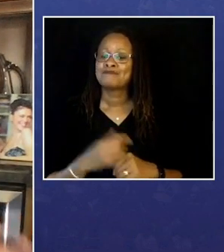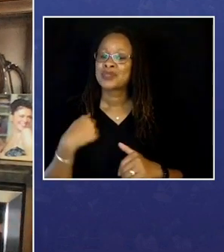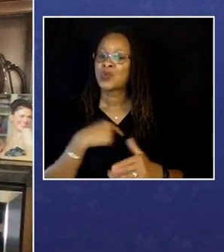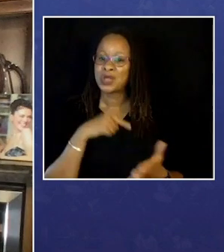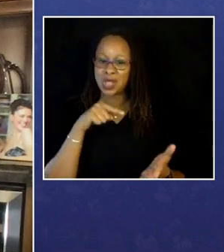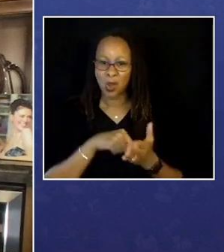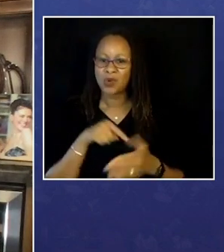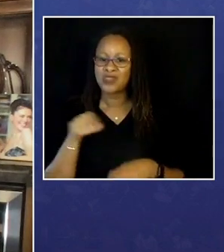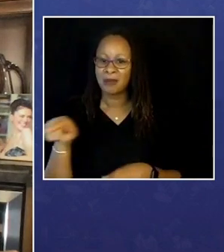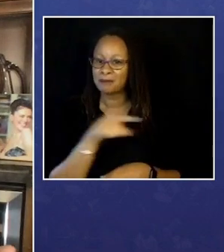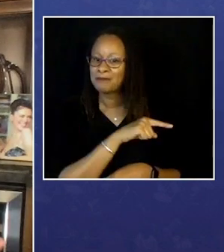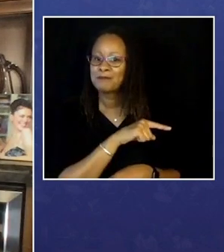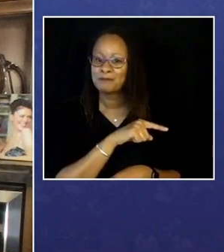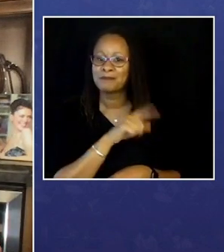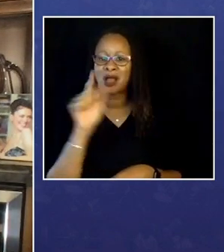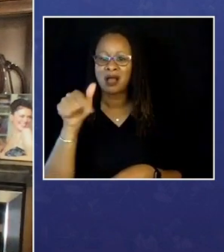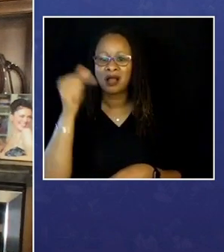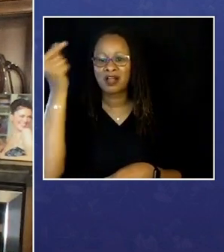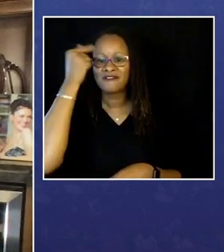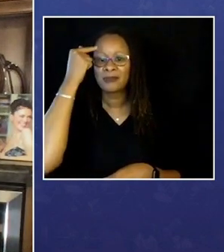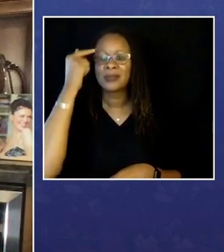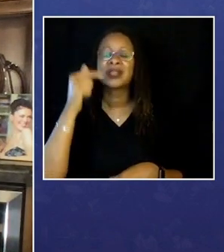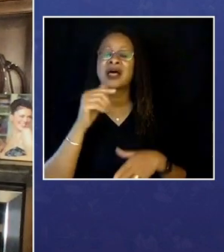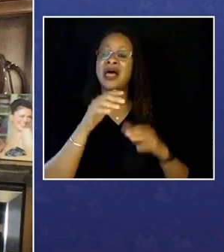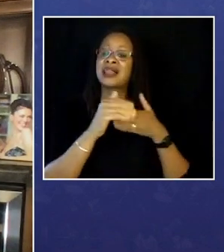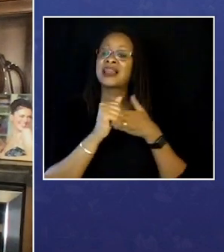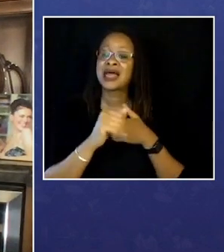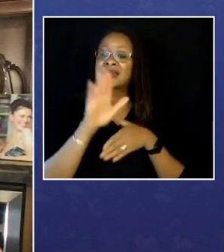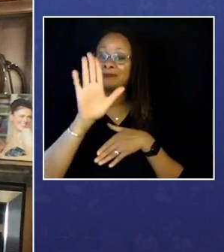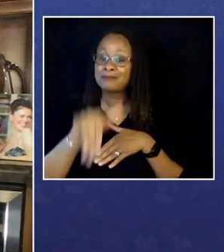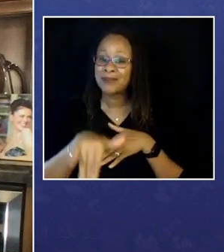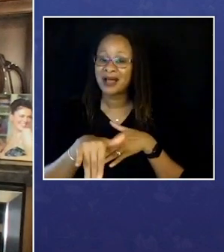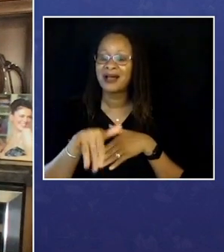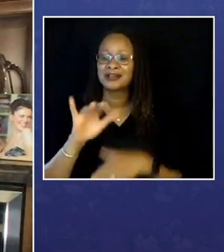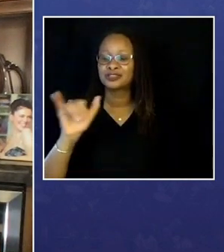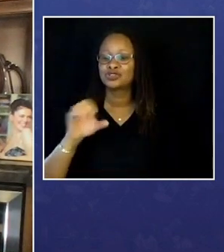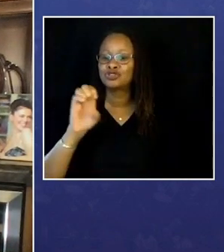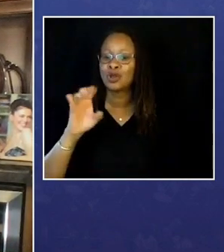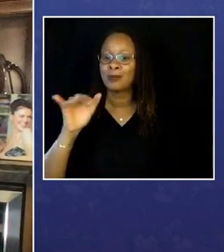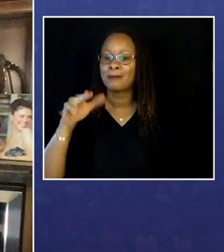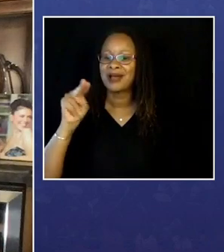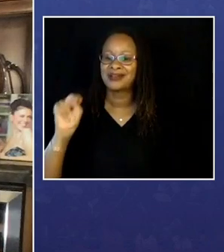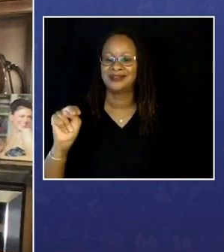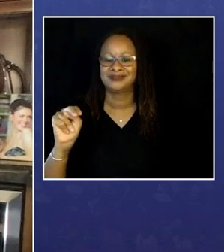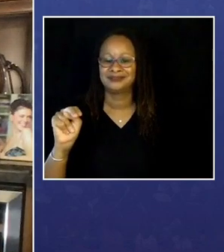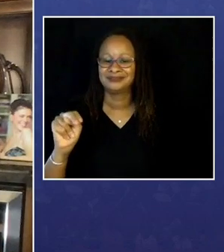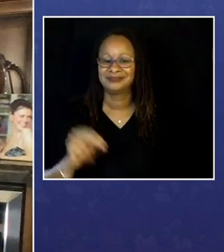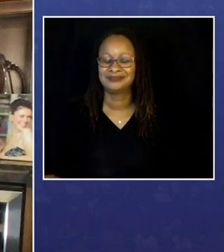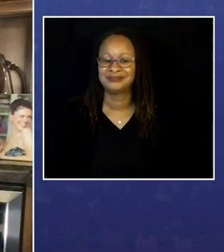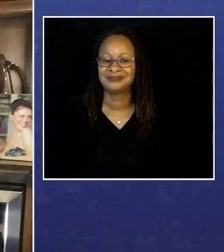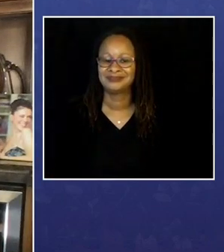We owe them a government led by Joe Biden.